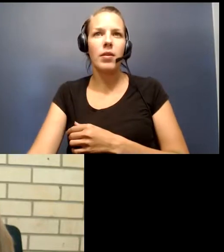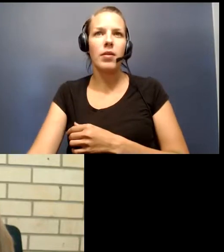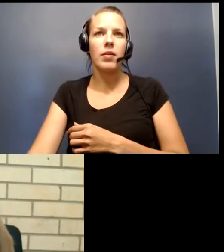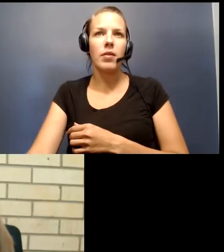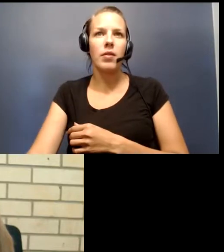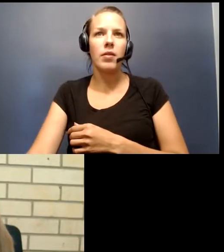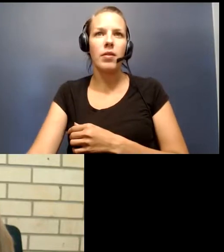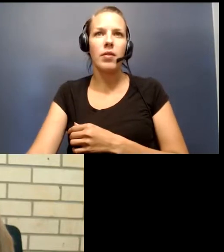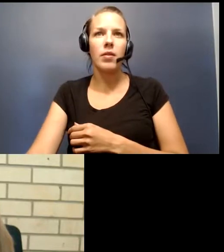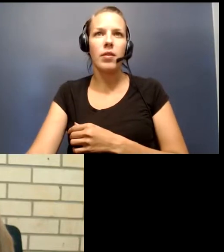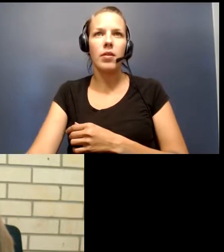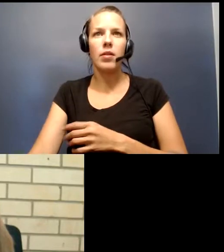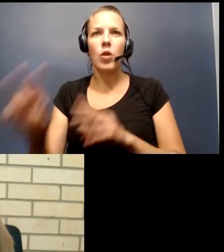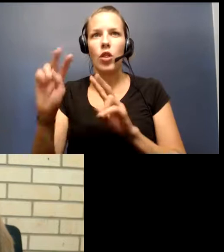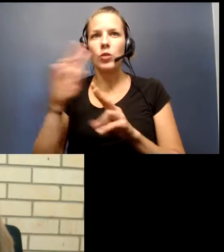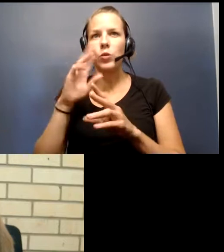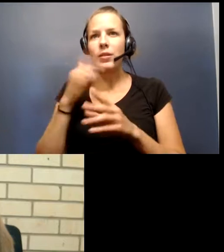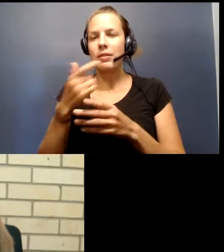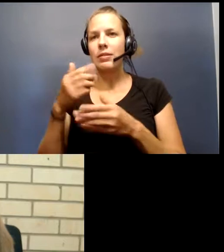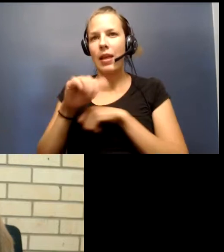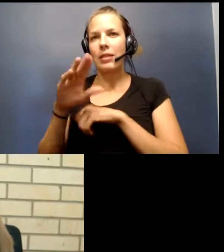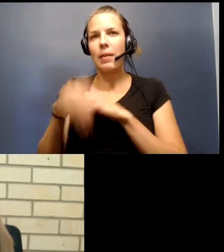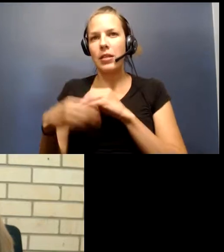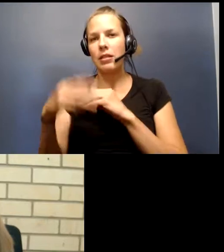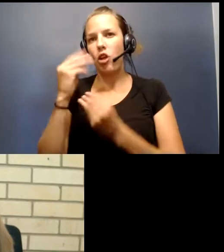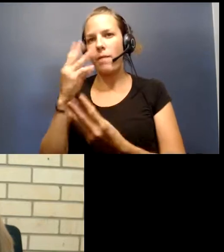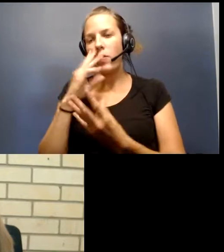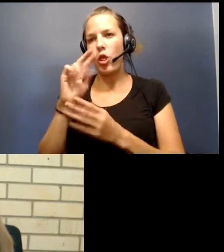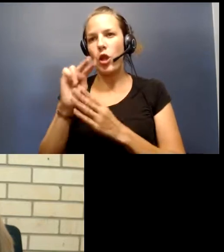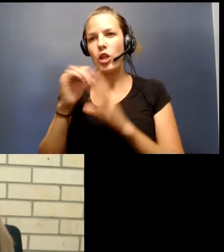look to send you additional information, so we'll be looking at that through your email, but